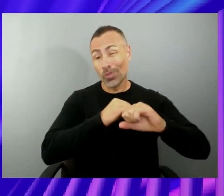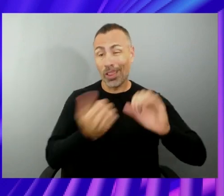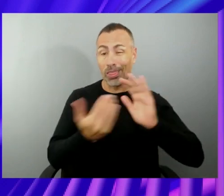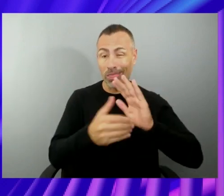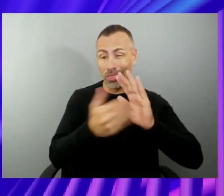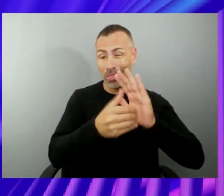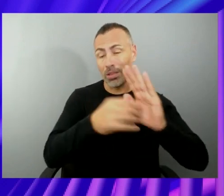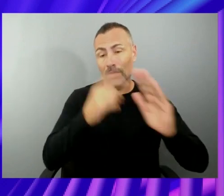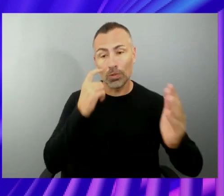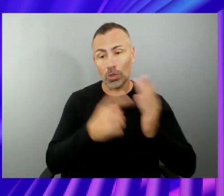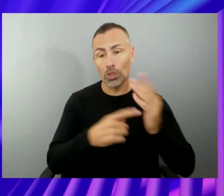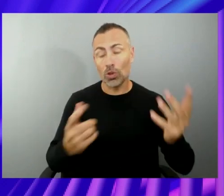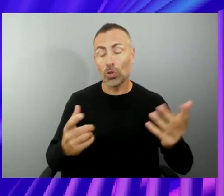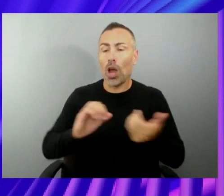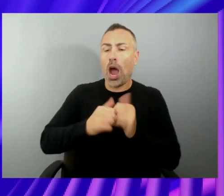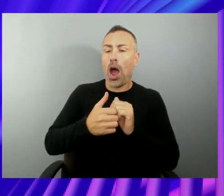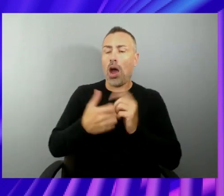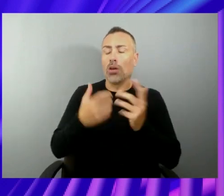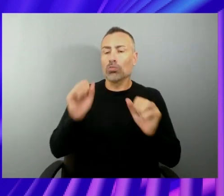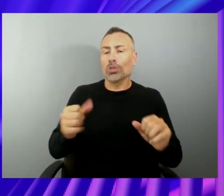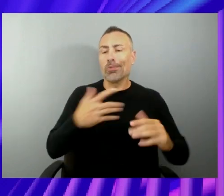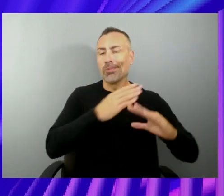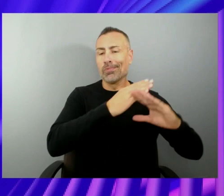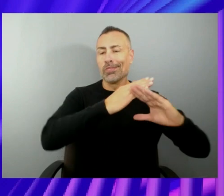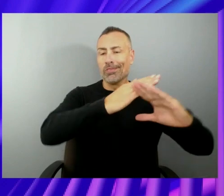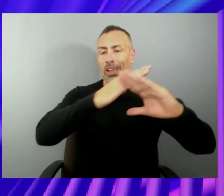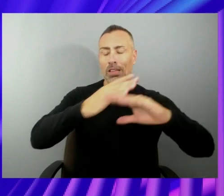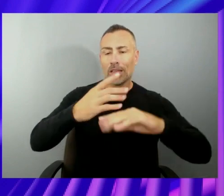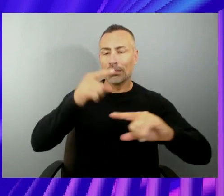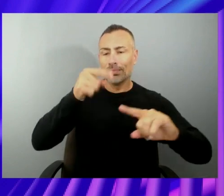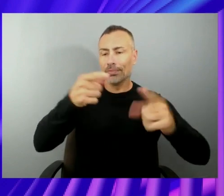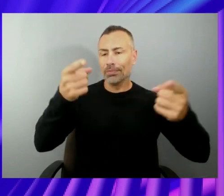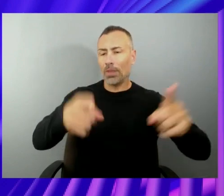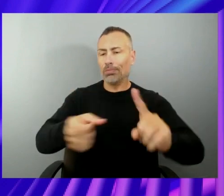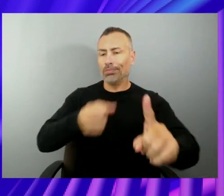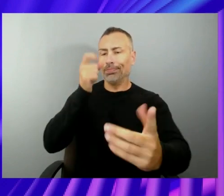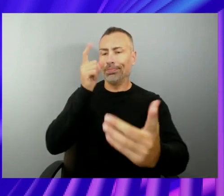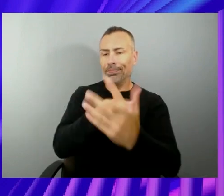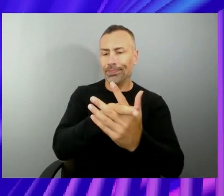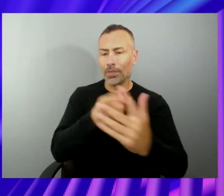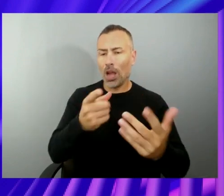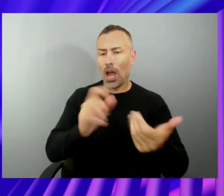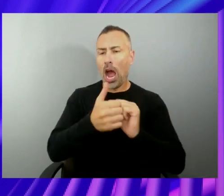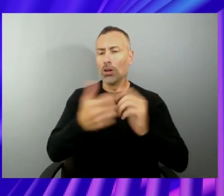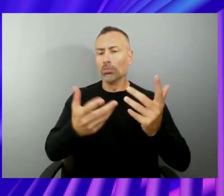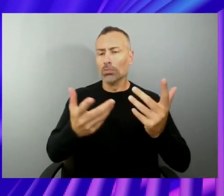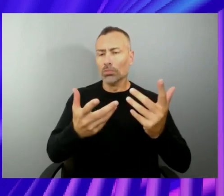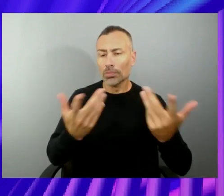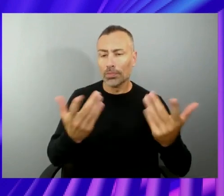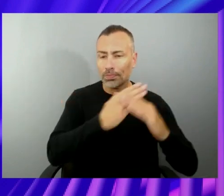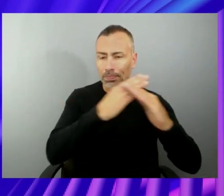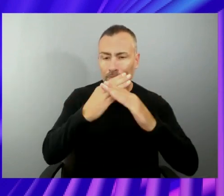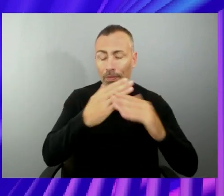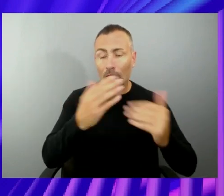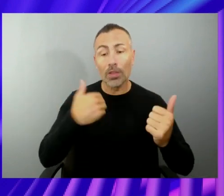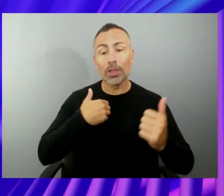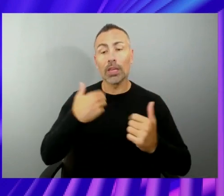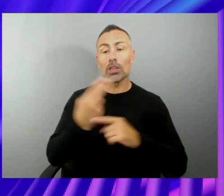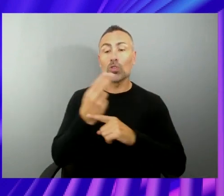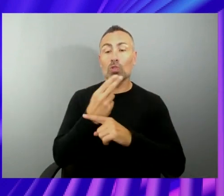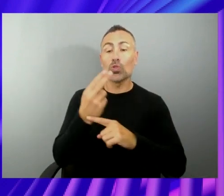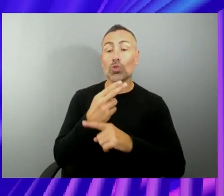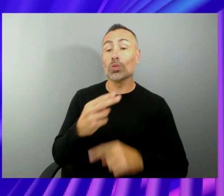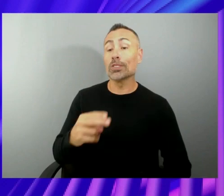how they could duck around being able to prevent that from happening, they can use Assisted Log Enabler, which is another tool that